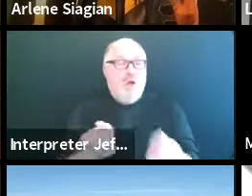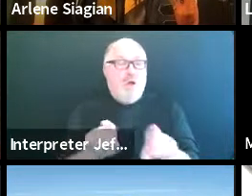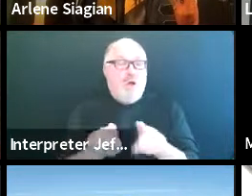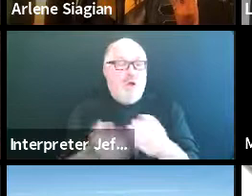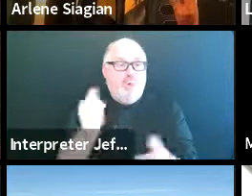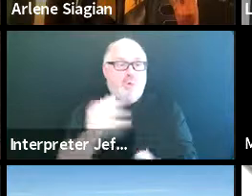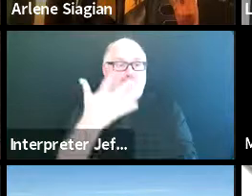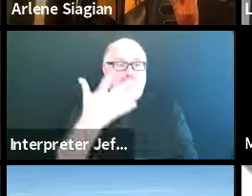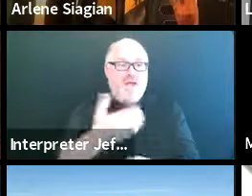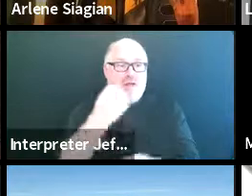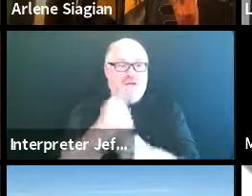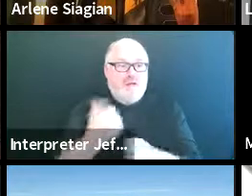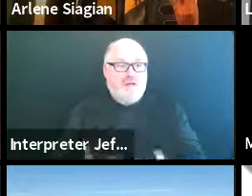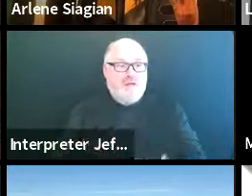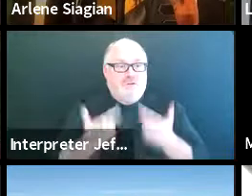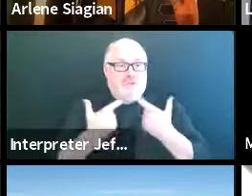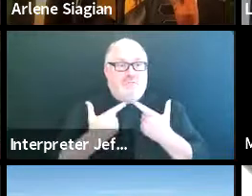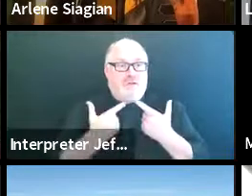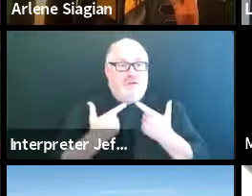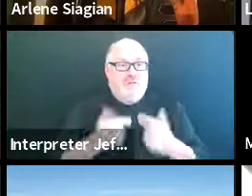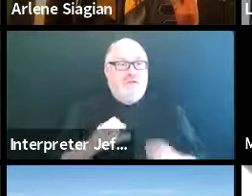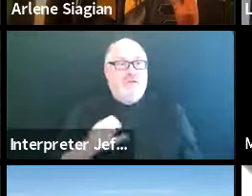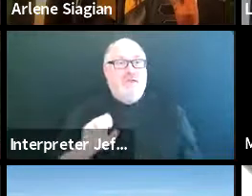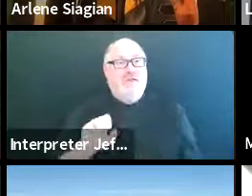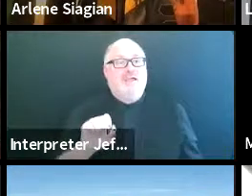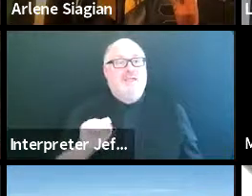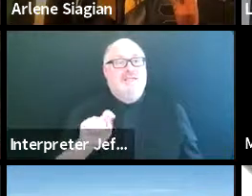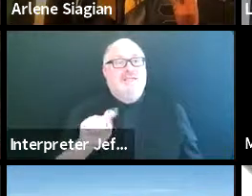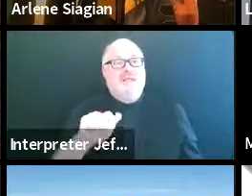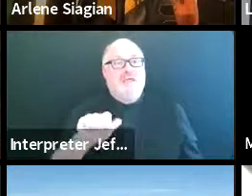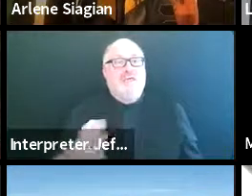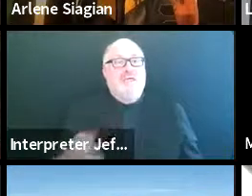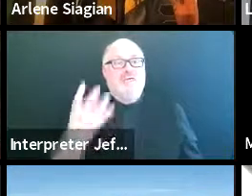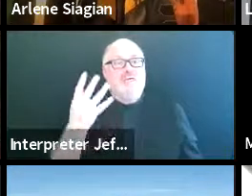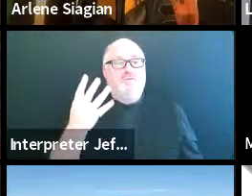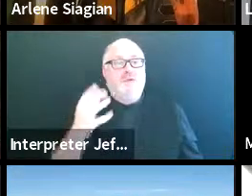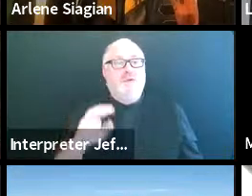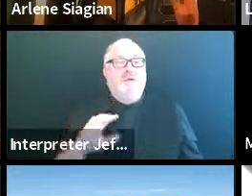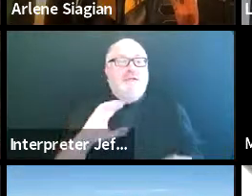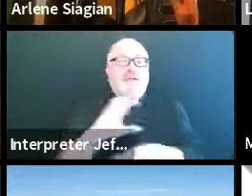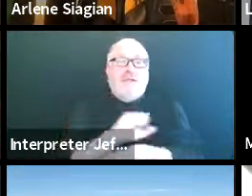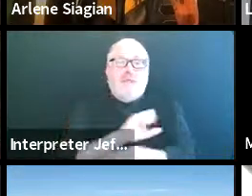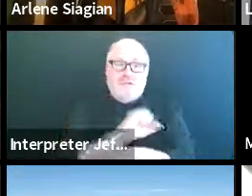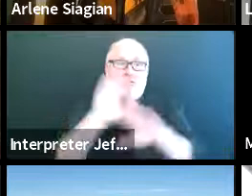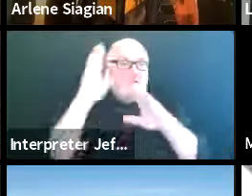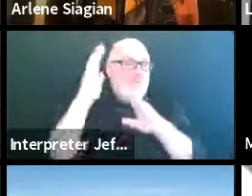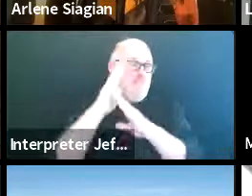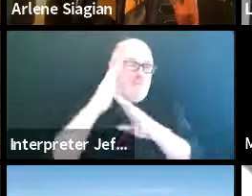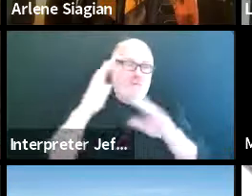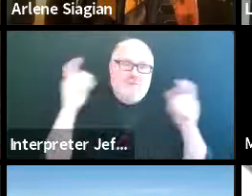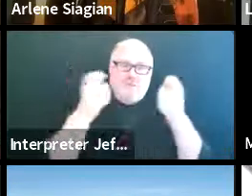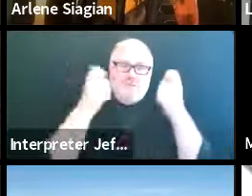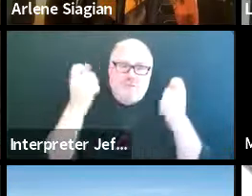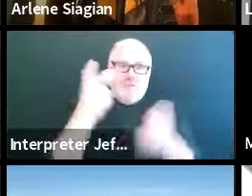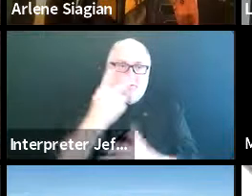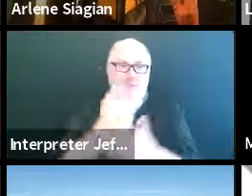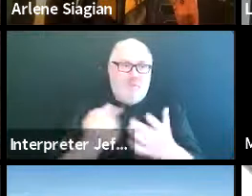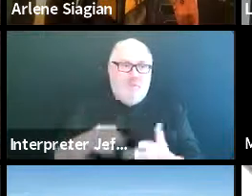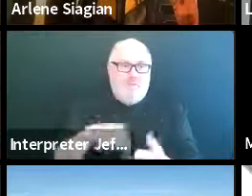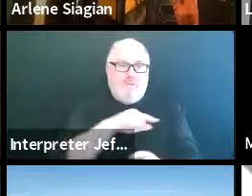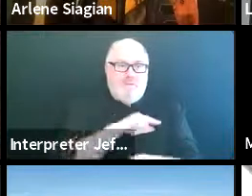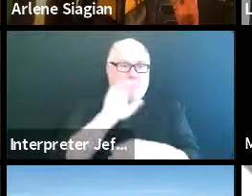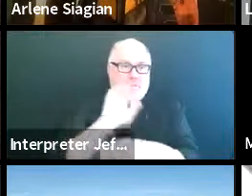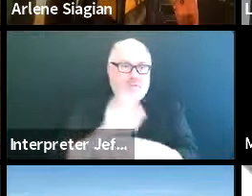survivor of stage 4 metastatic breast cancer. And this is a momentous occasion for both of us.